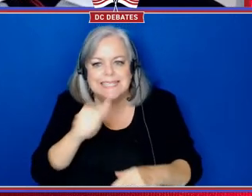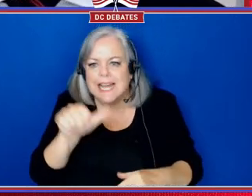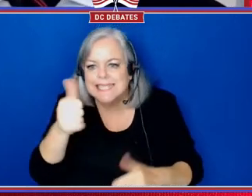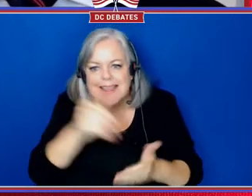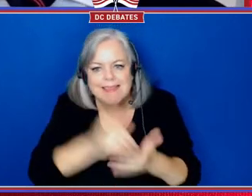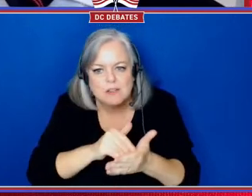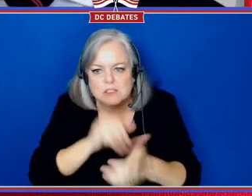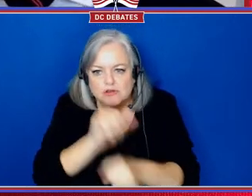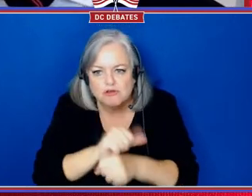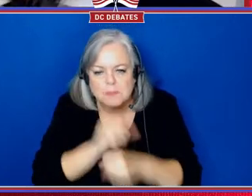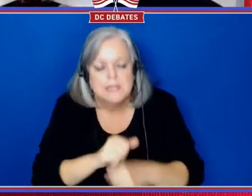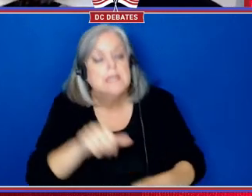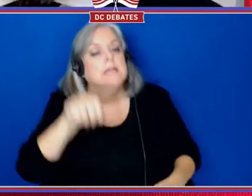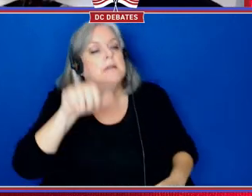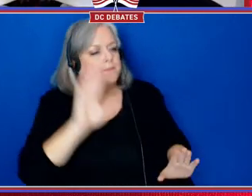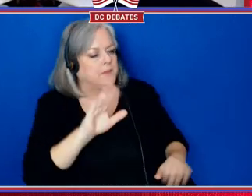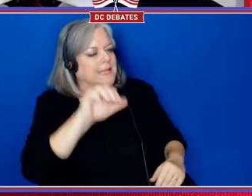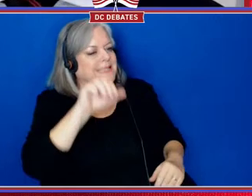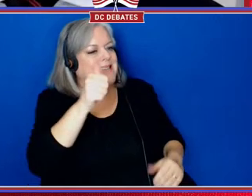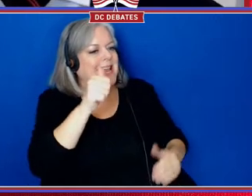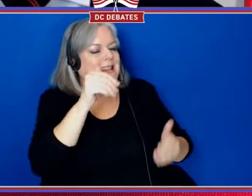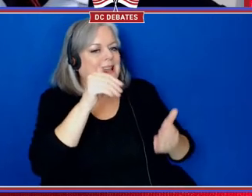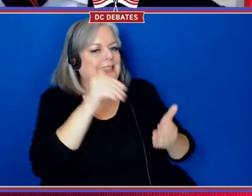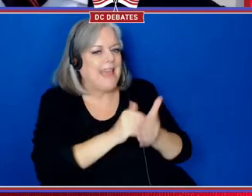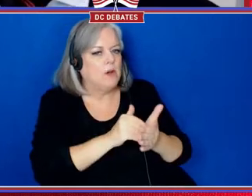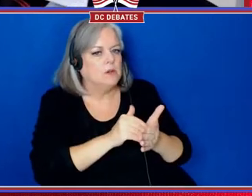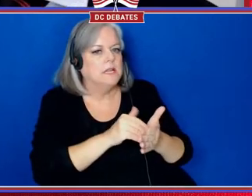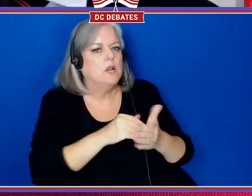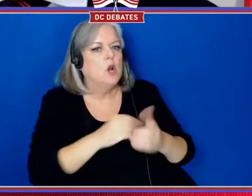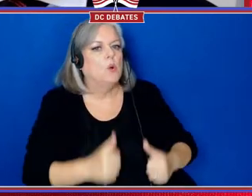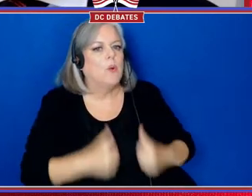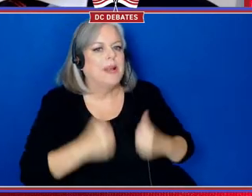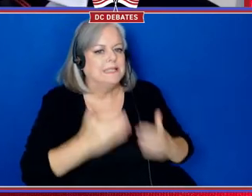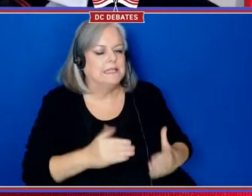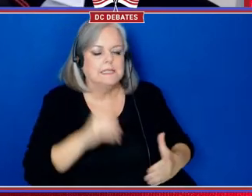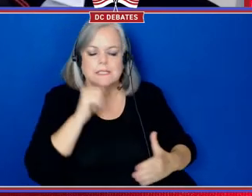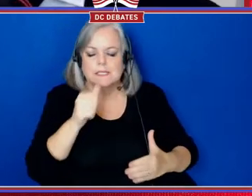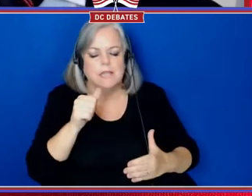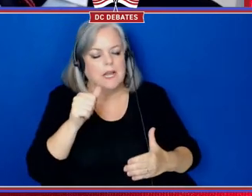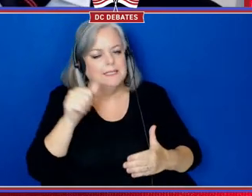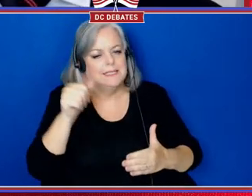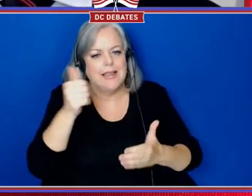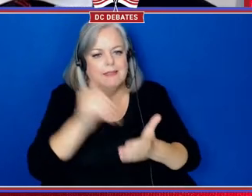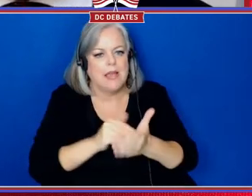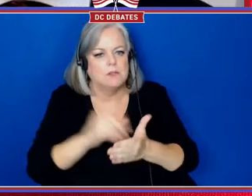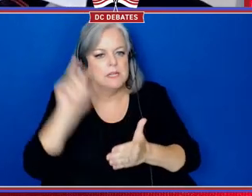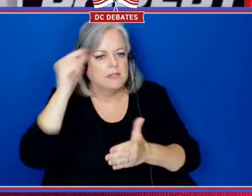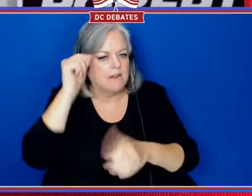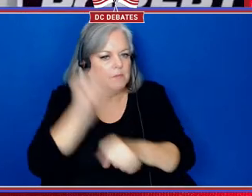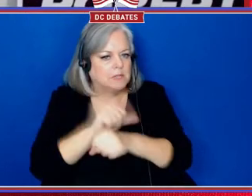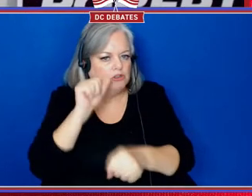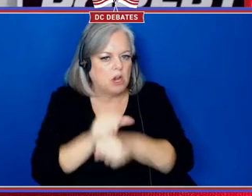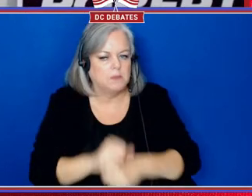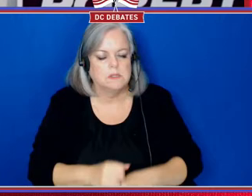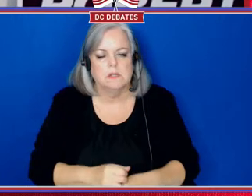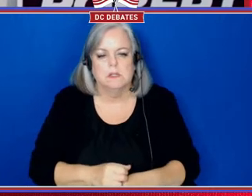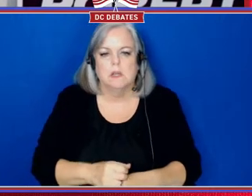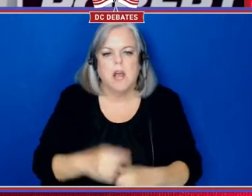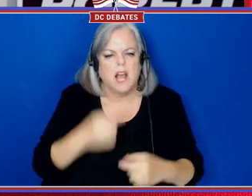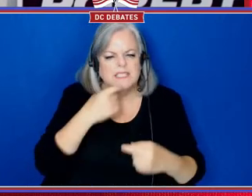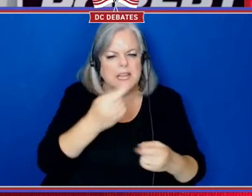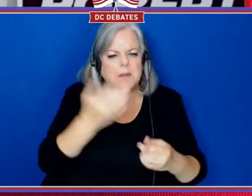10,000 residents, not 10,000 government jobs. At the press conference, I said some of these would be union jobs, some of them would be